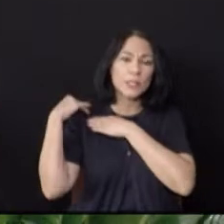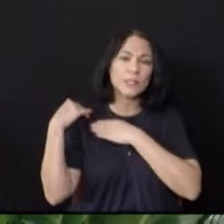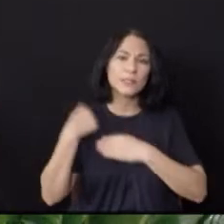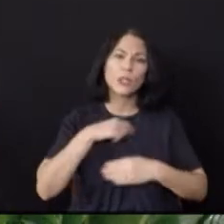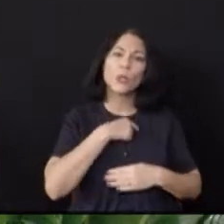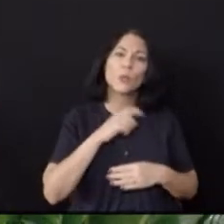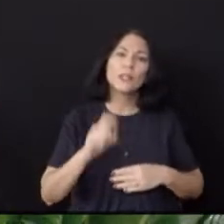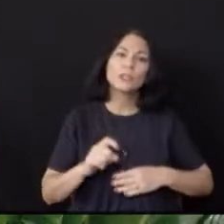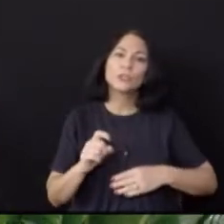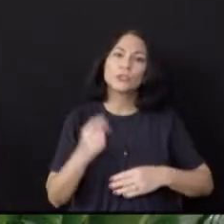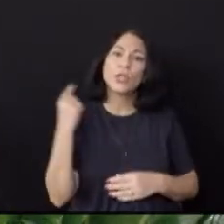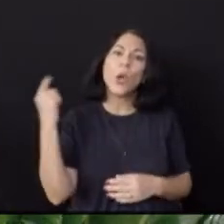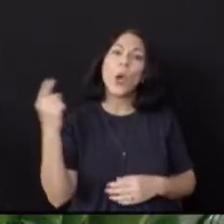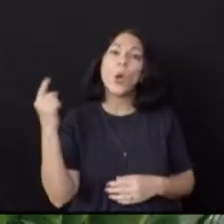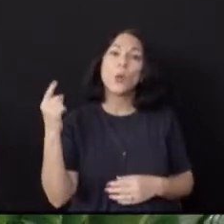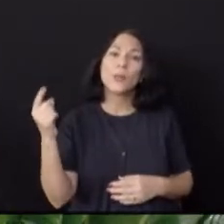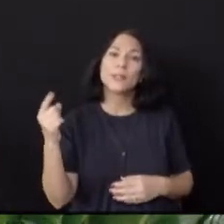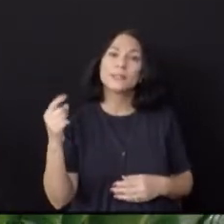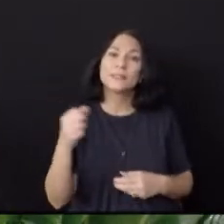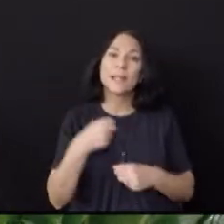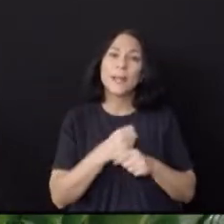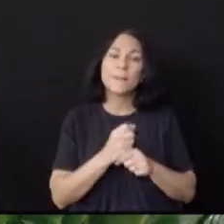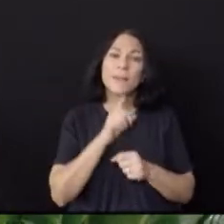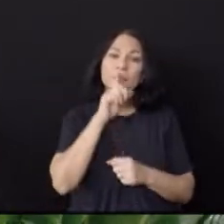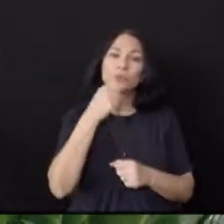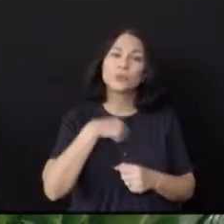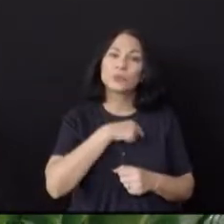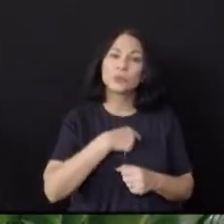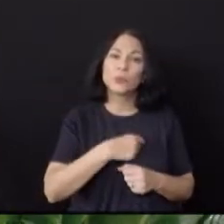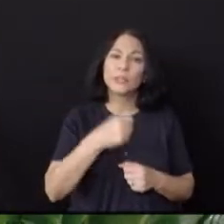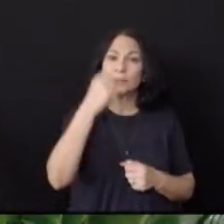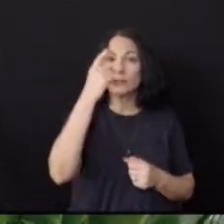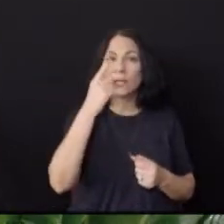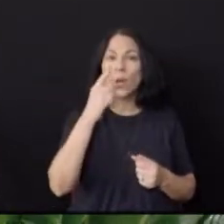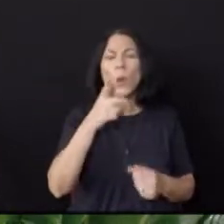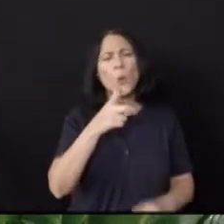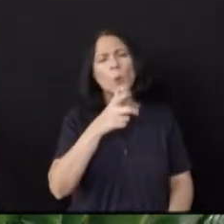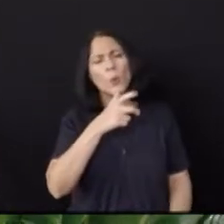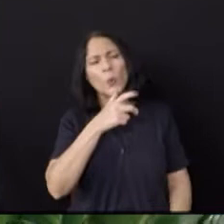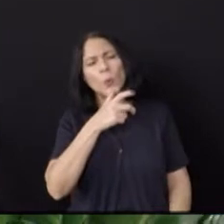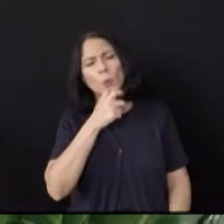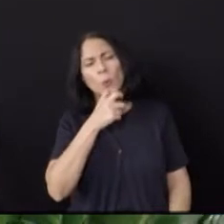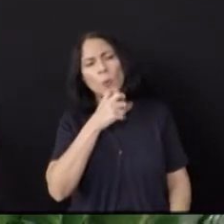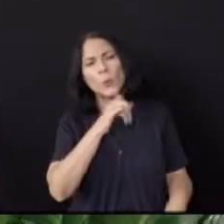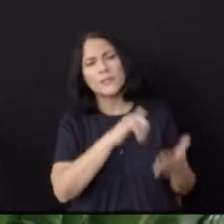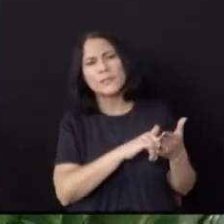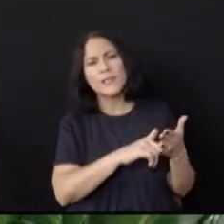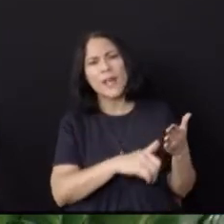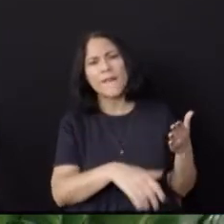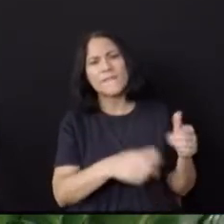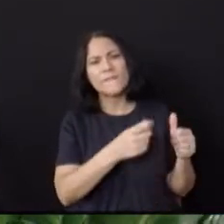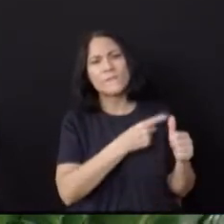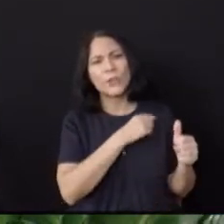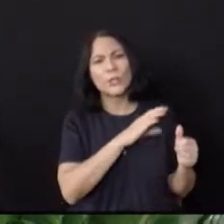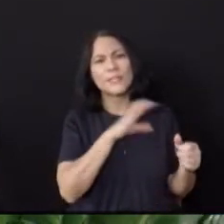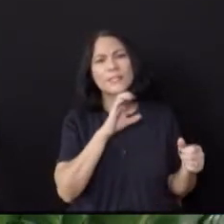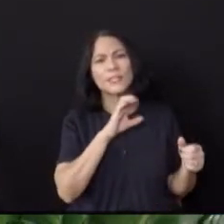do when we are studying the scripture, and that is to make sure we note exactly who that first century audience,